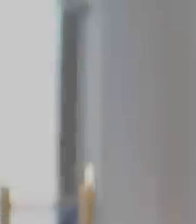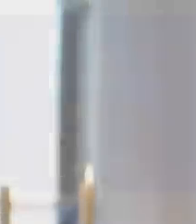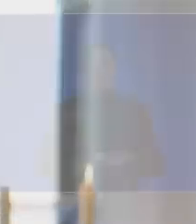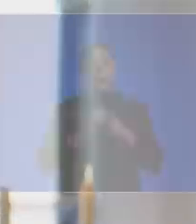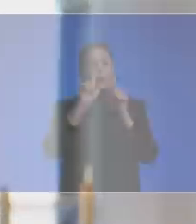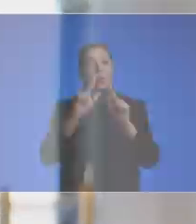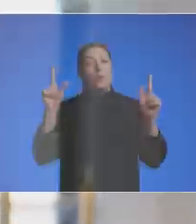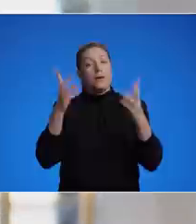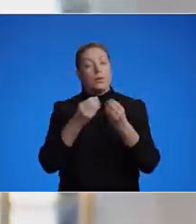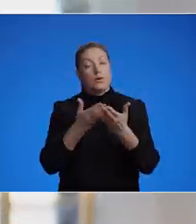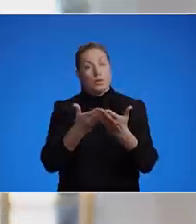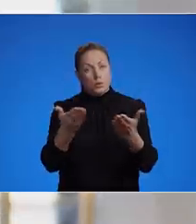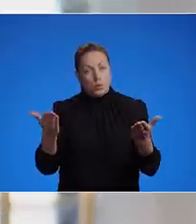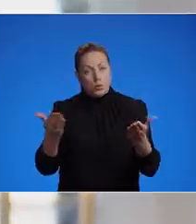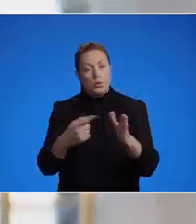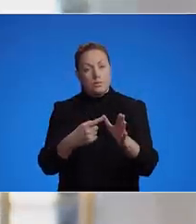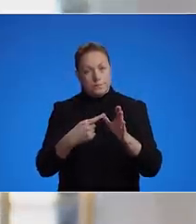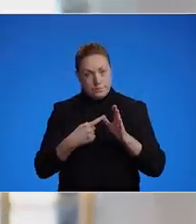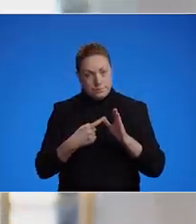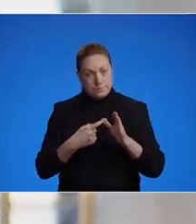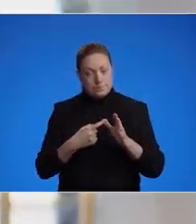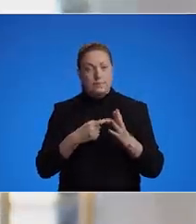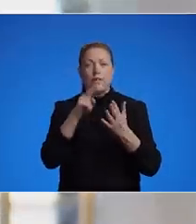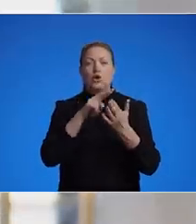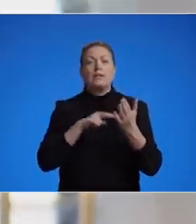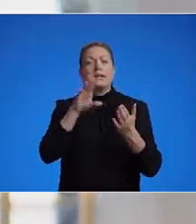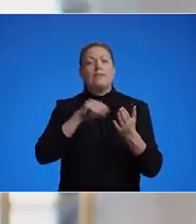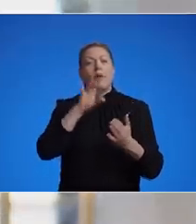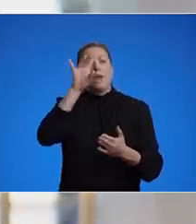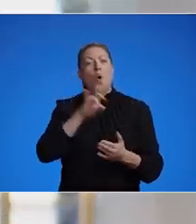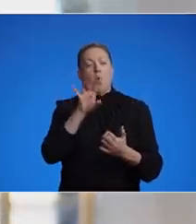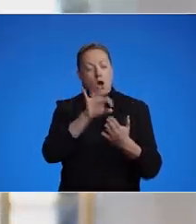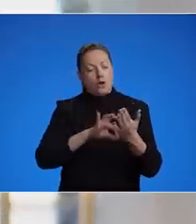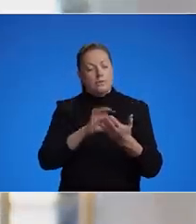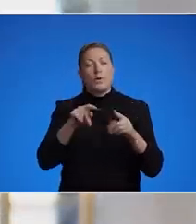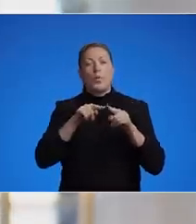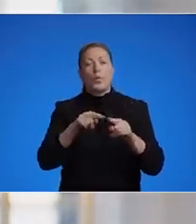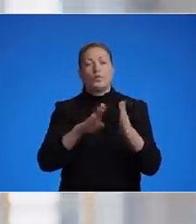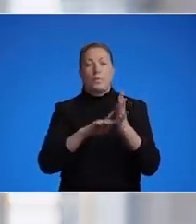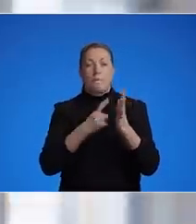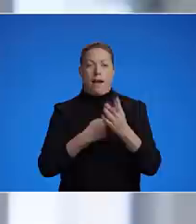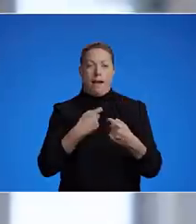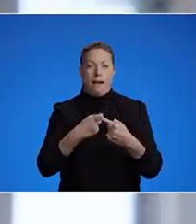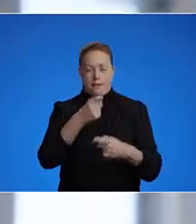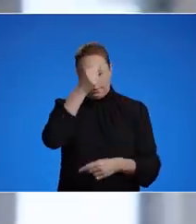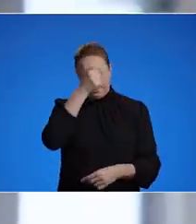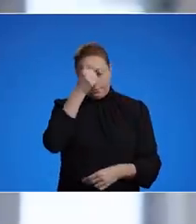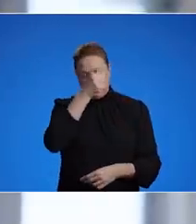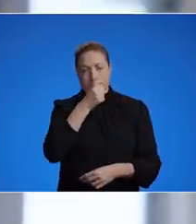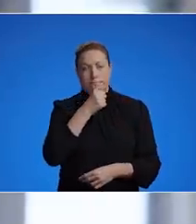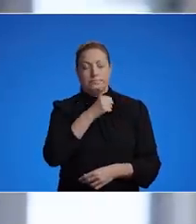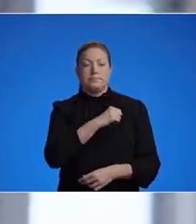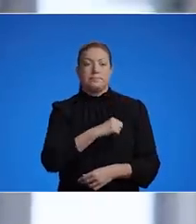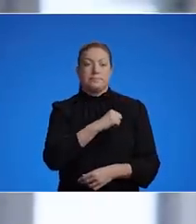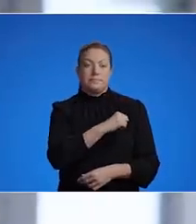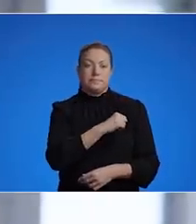The Lord be with you. And with your spirit. A reading from the Holy Gospel according to Mark. Glory to you, O Lord.